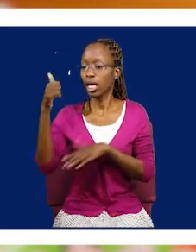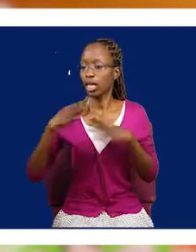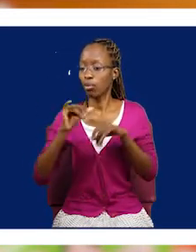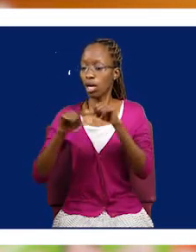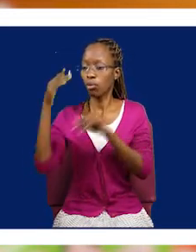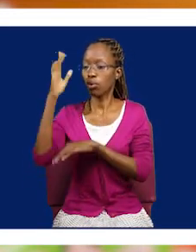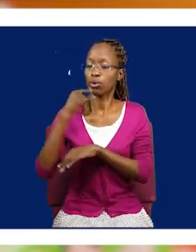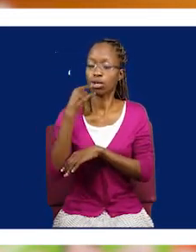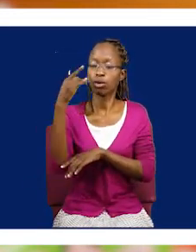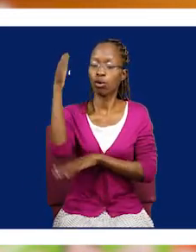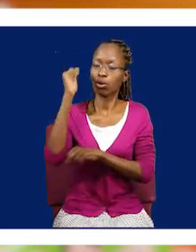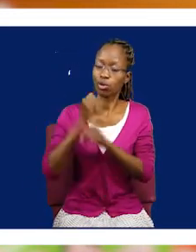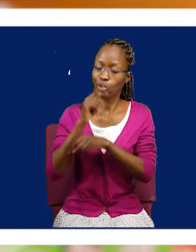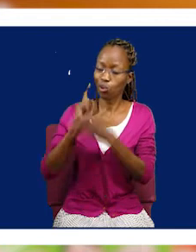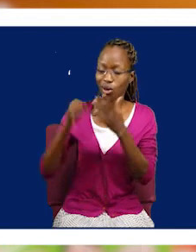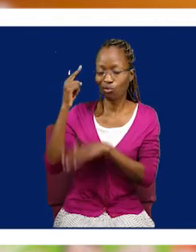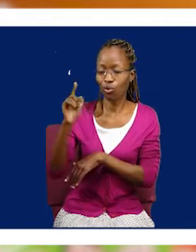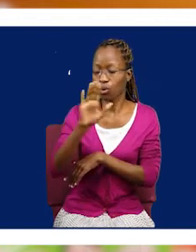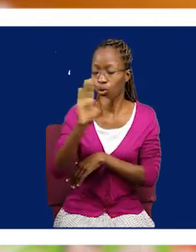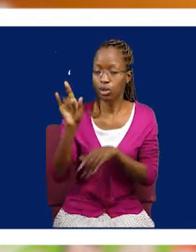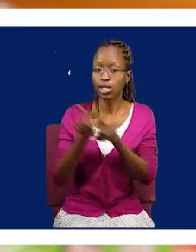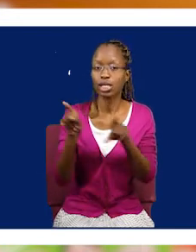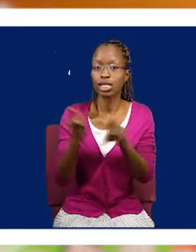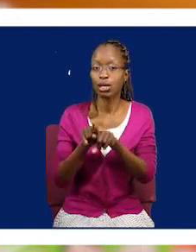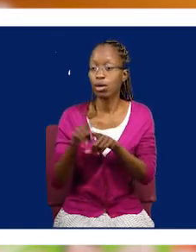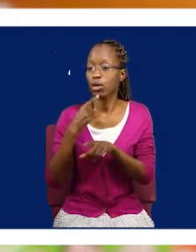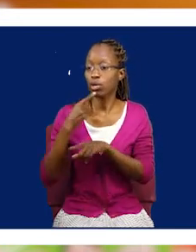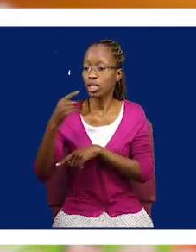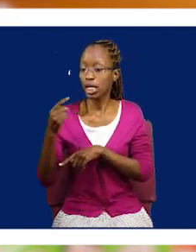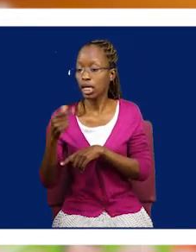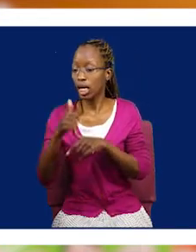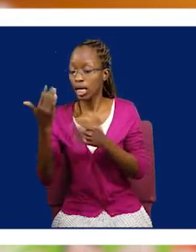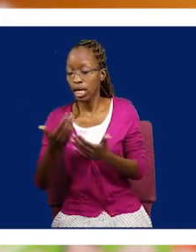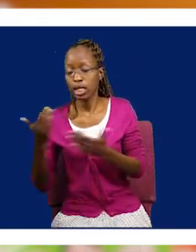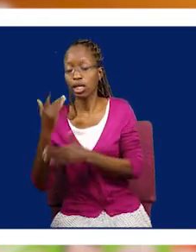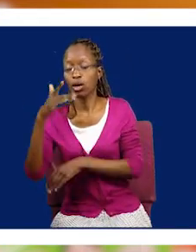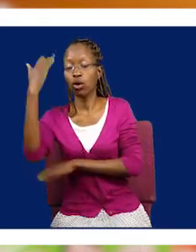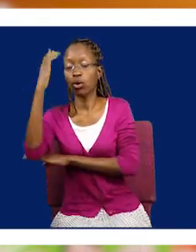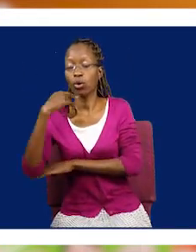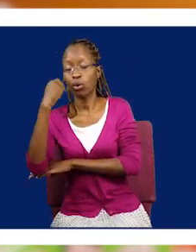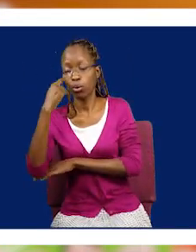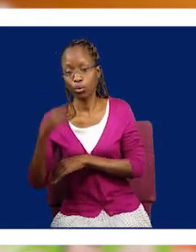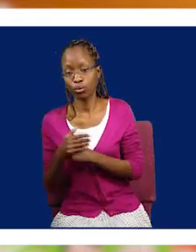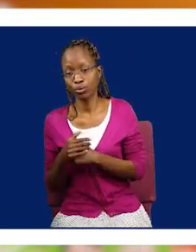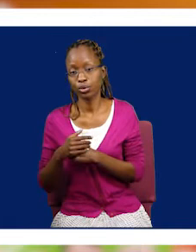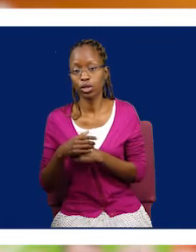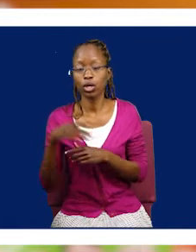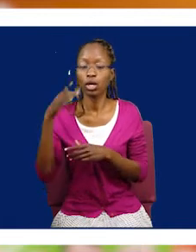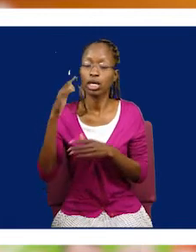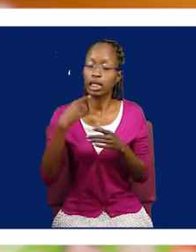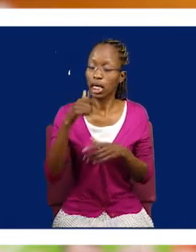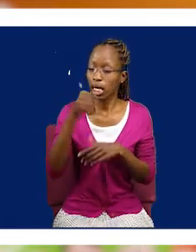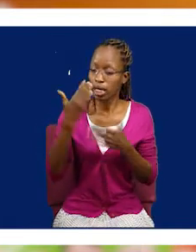tell of what God has done for you and what God will do and who God is. Never forget that. Who